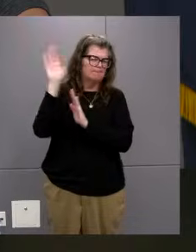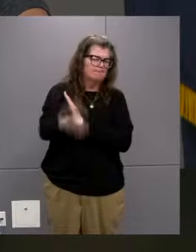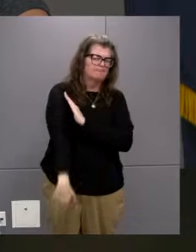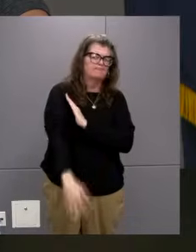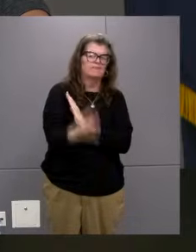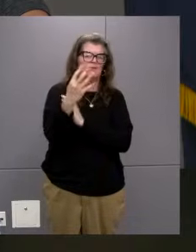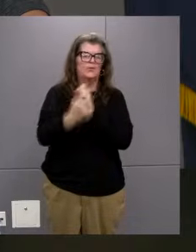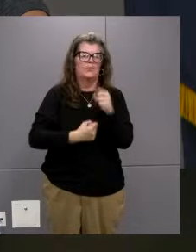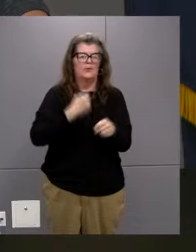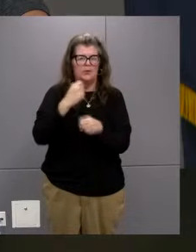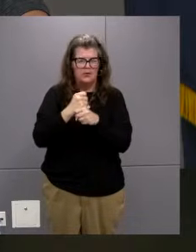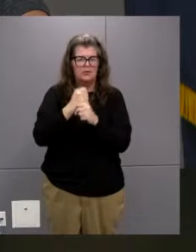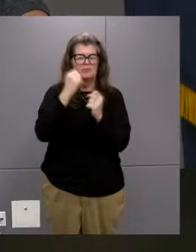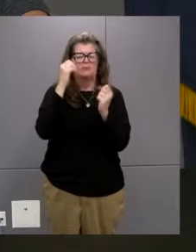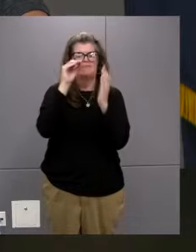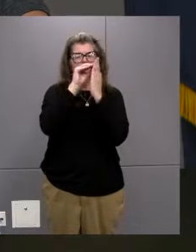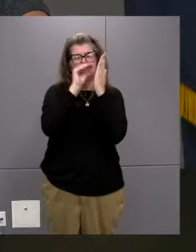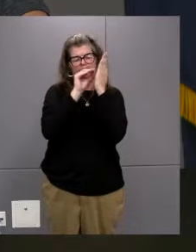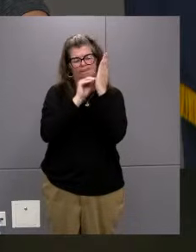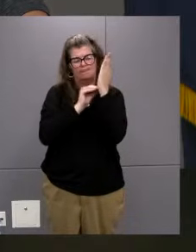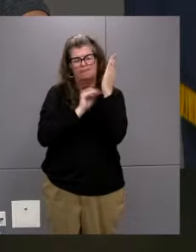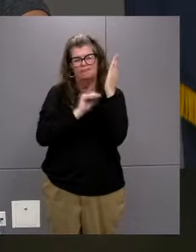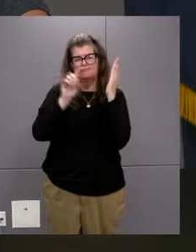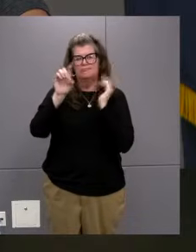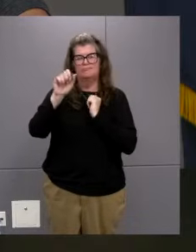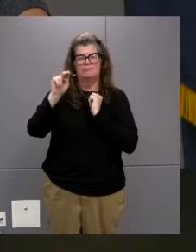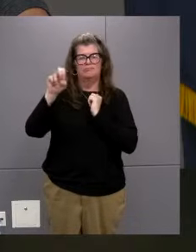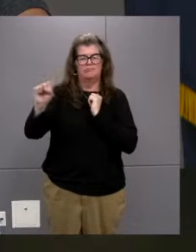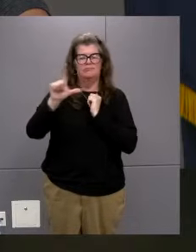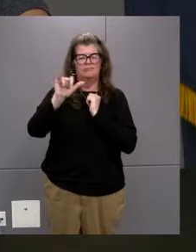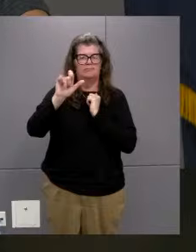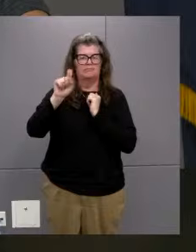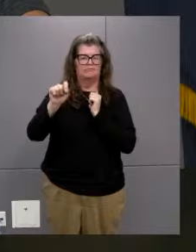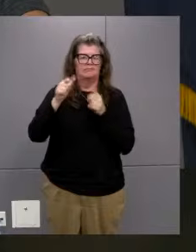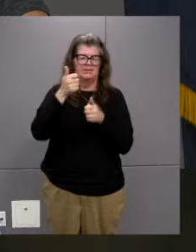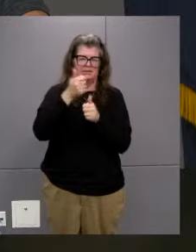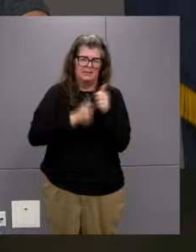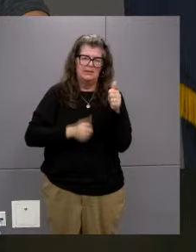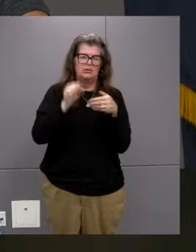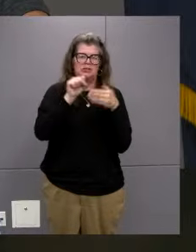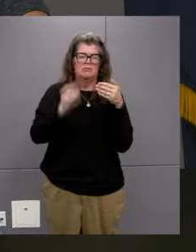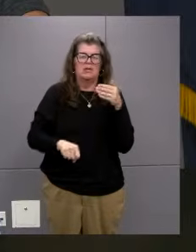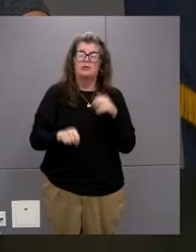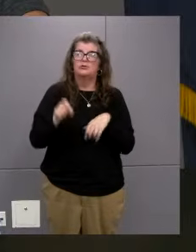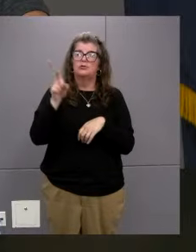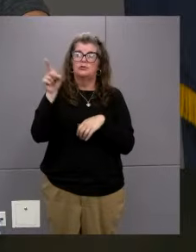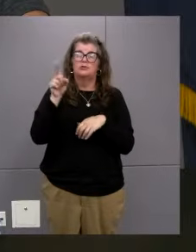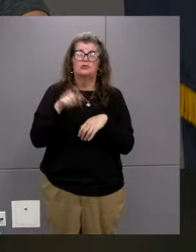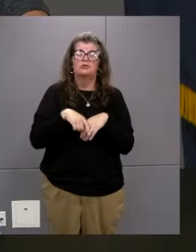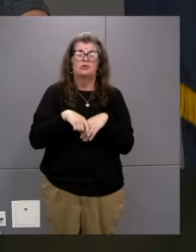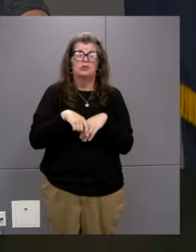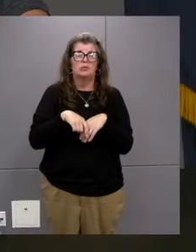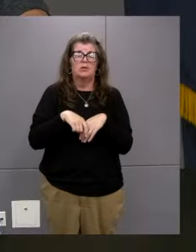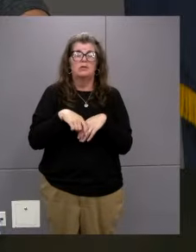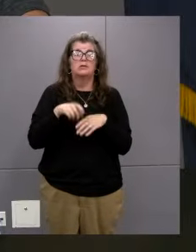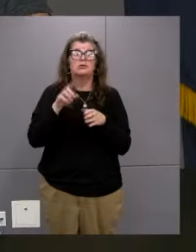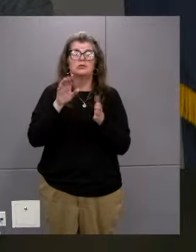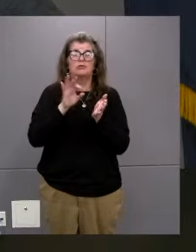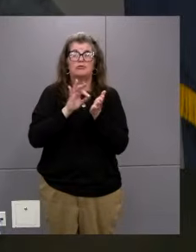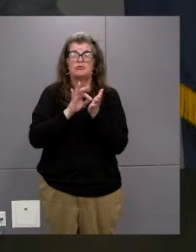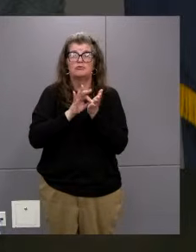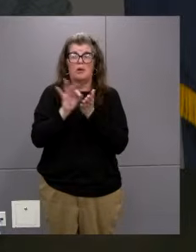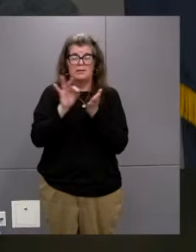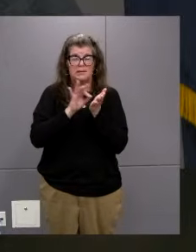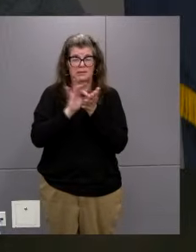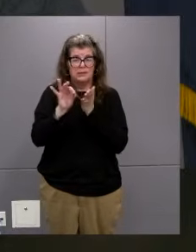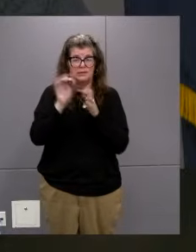has been on the dean's list every semester that she attended. Lauren was a trustee scholarship recipient and was part of Mott's